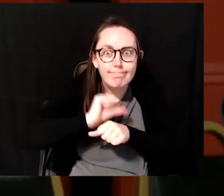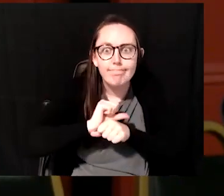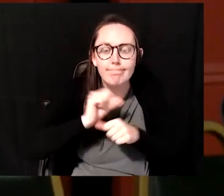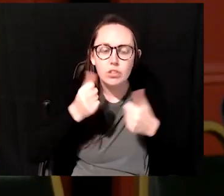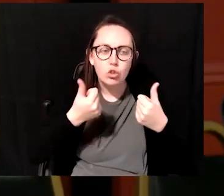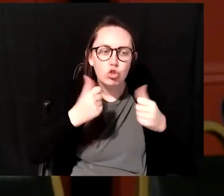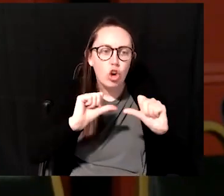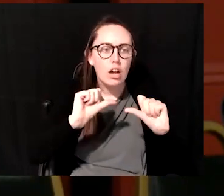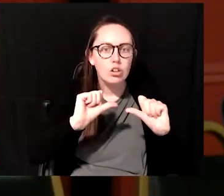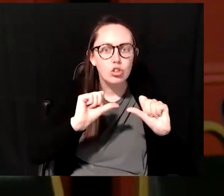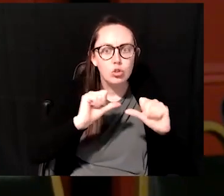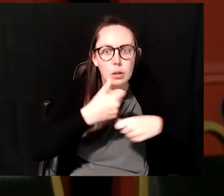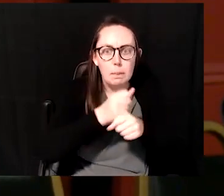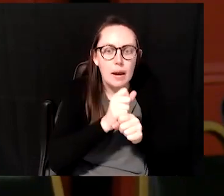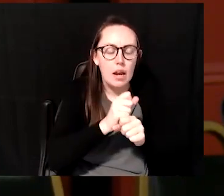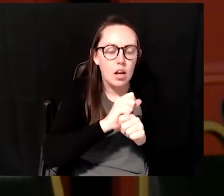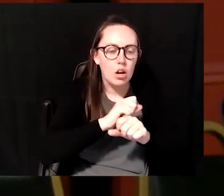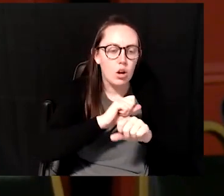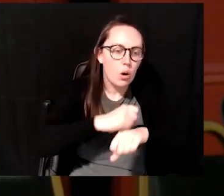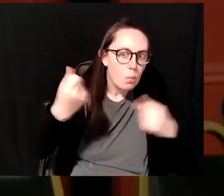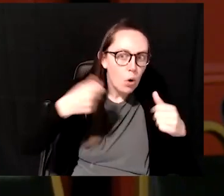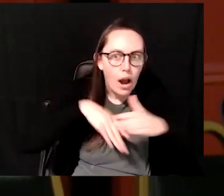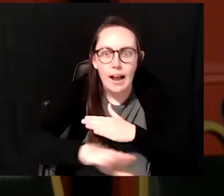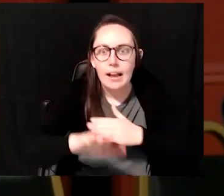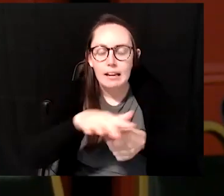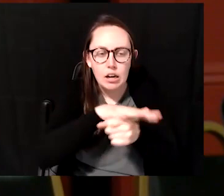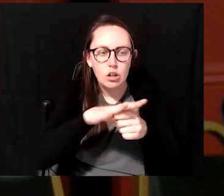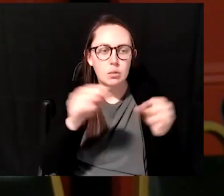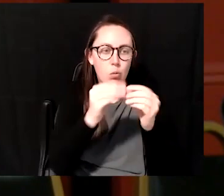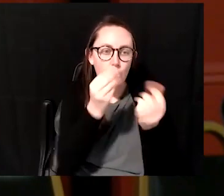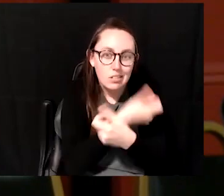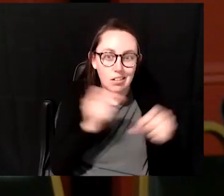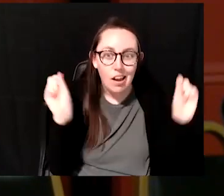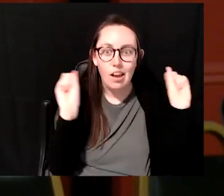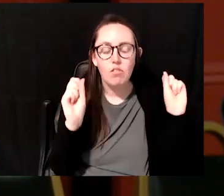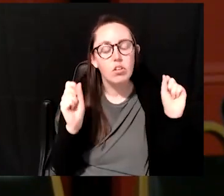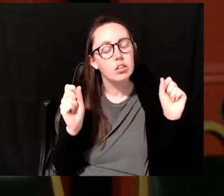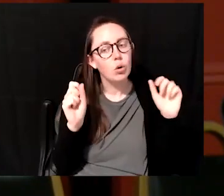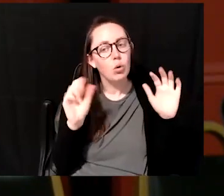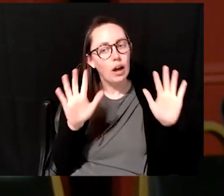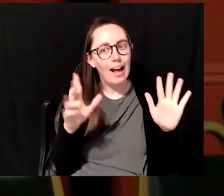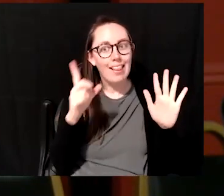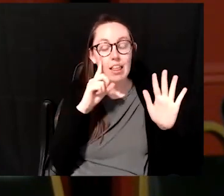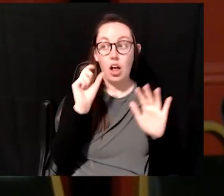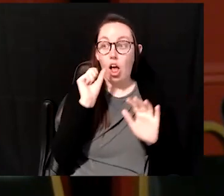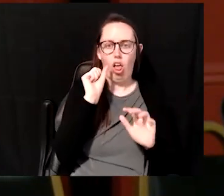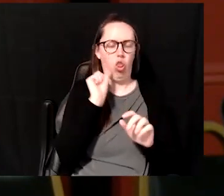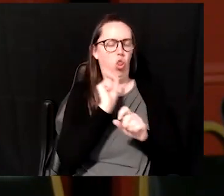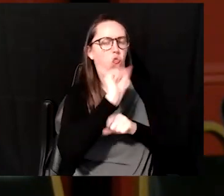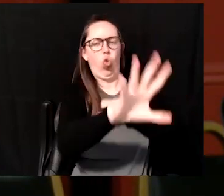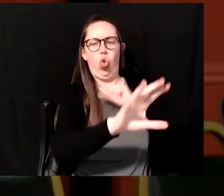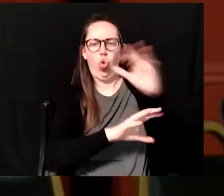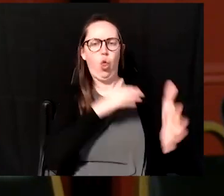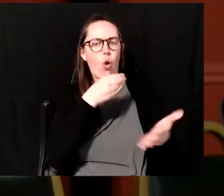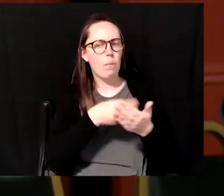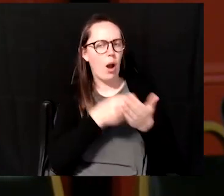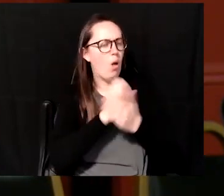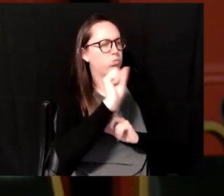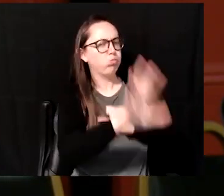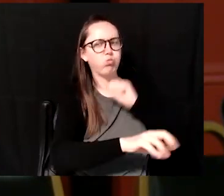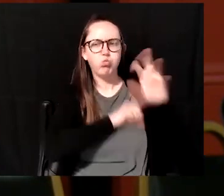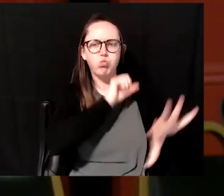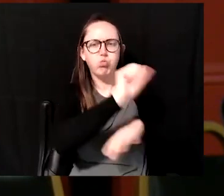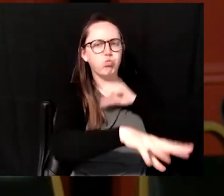um I would like to suggest that rather than throwing money at it and I'm not I I would like to